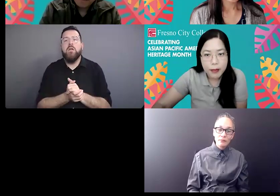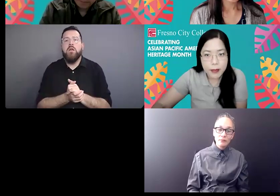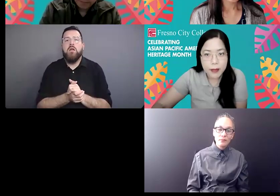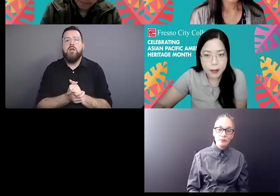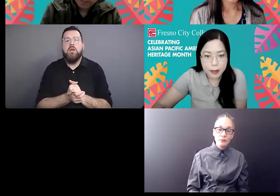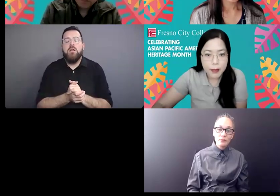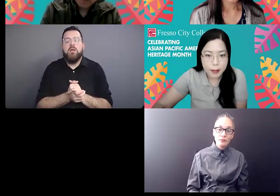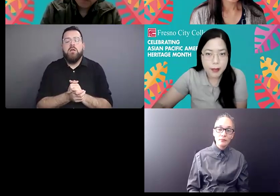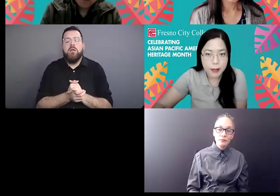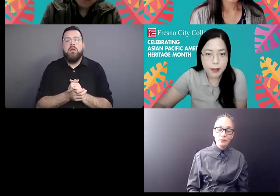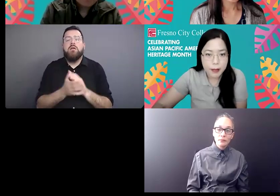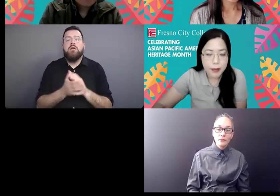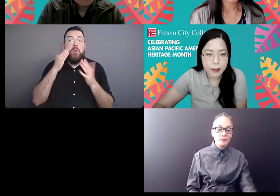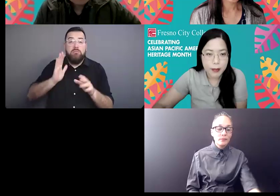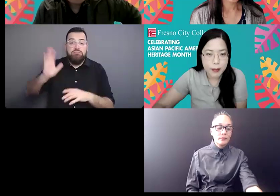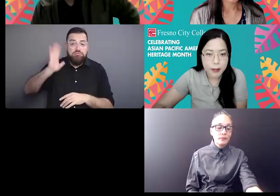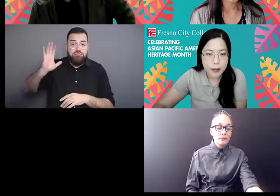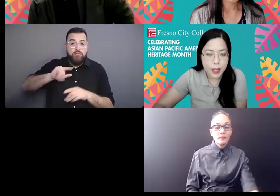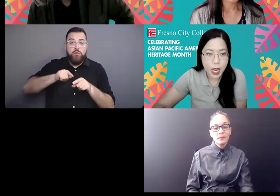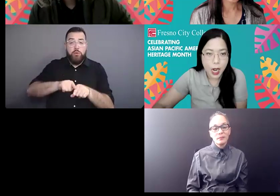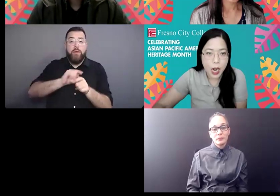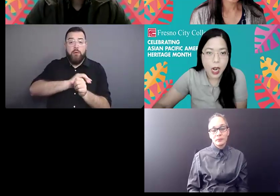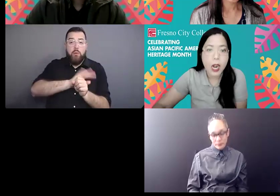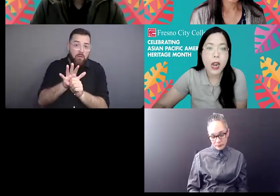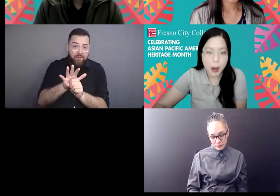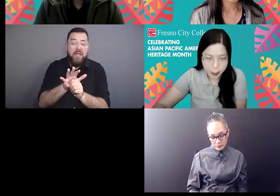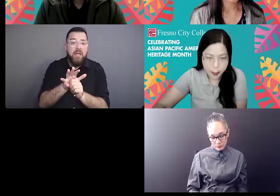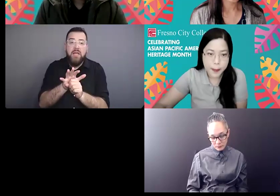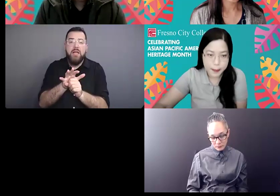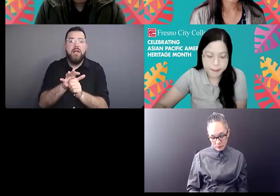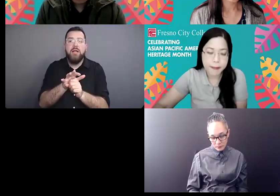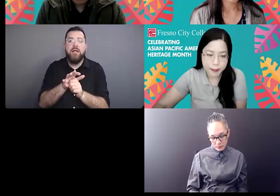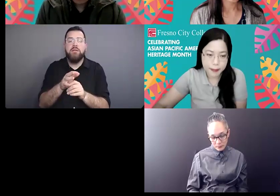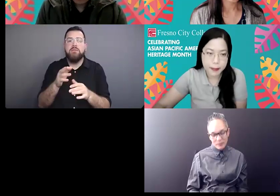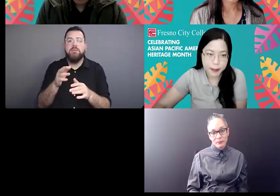with the during COVID, we kind of had a kind of more of an influx of